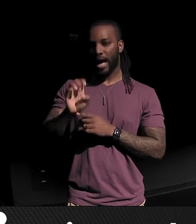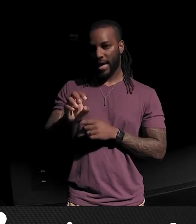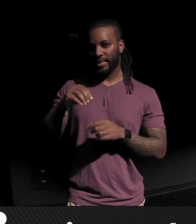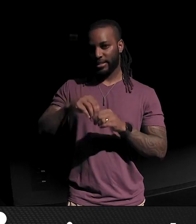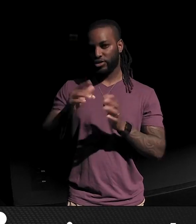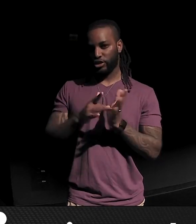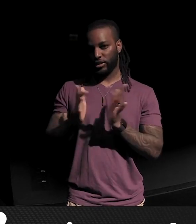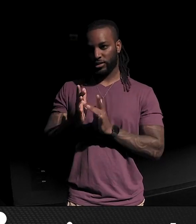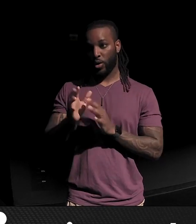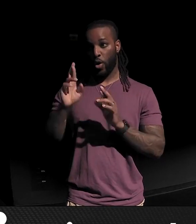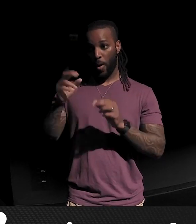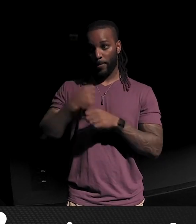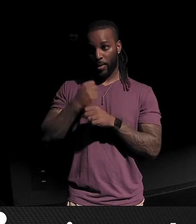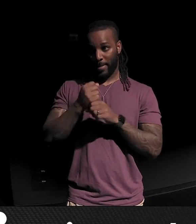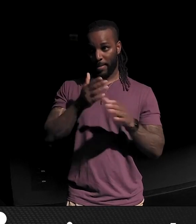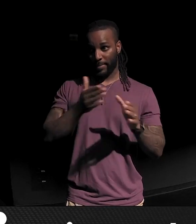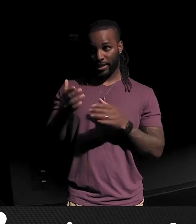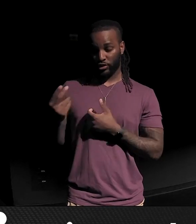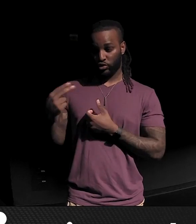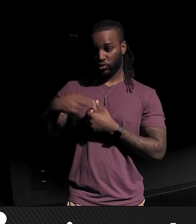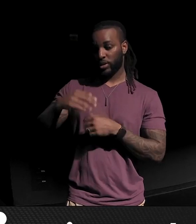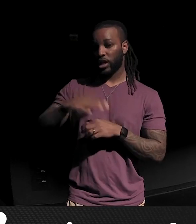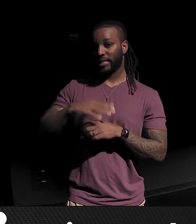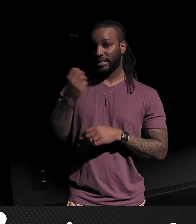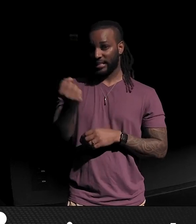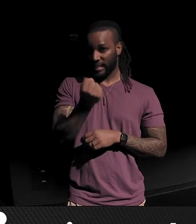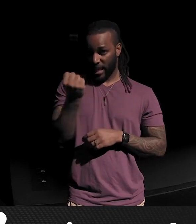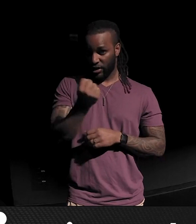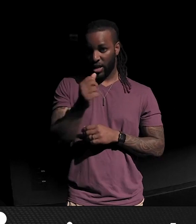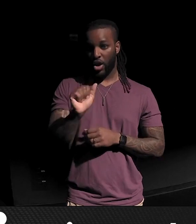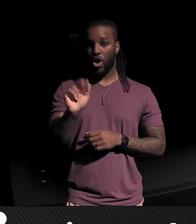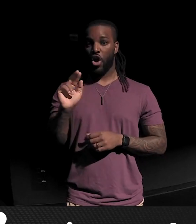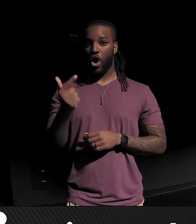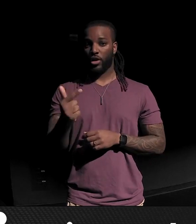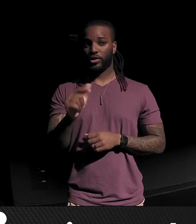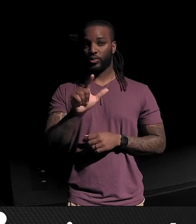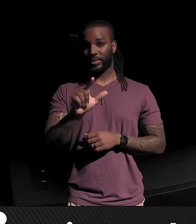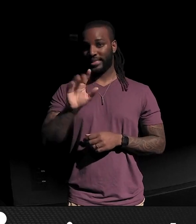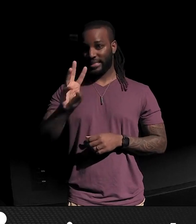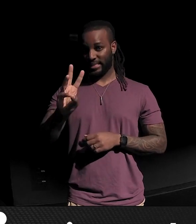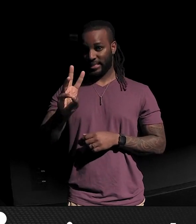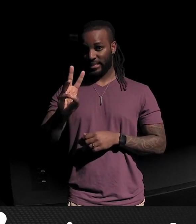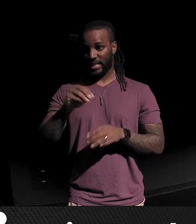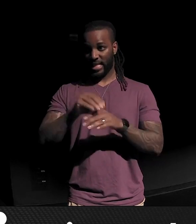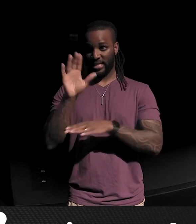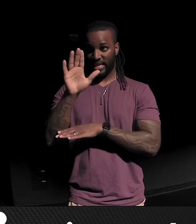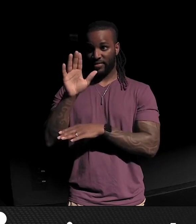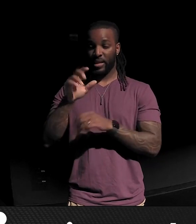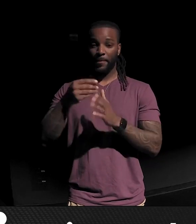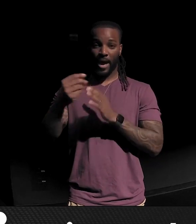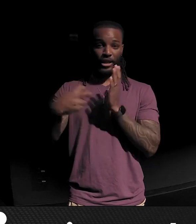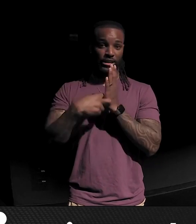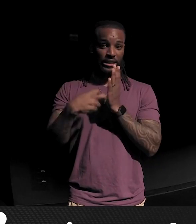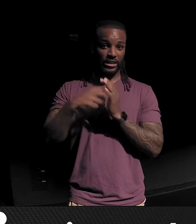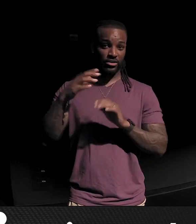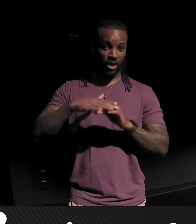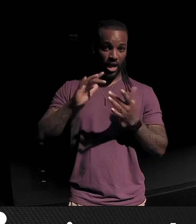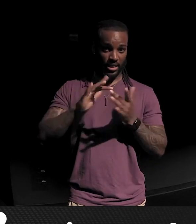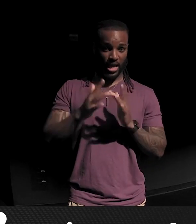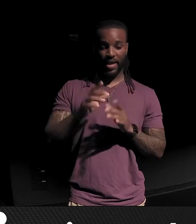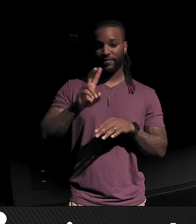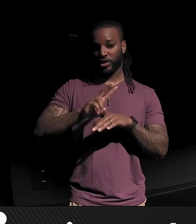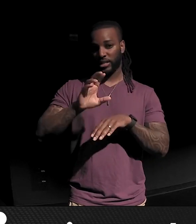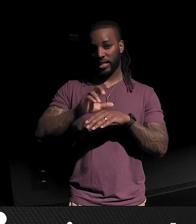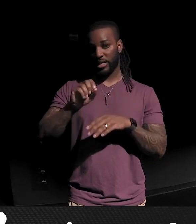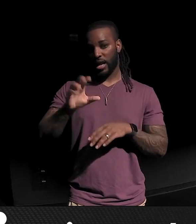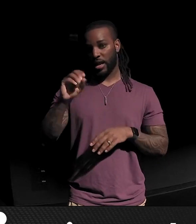I hope you'll make plans to join us. It's on Saturday, August 26th in the evening. You can buy your tickets online, vineyardcincinnati.com, or you